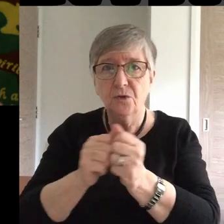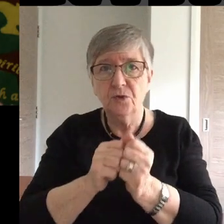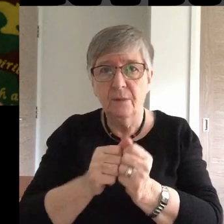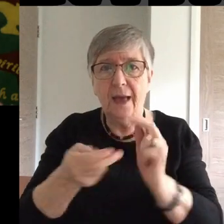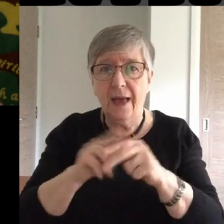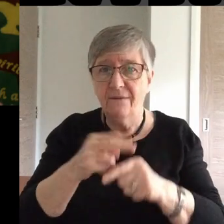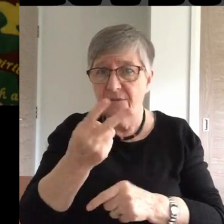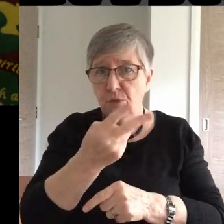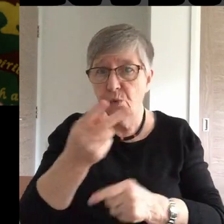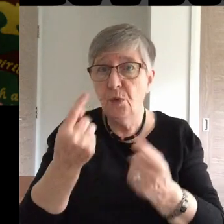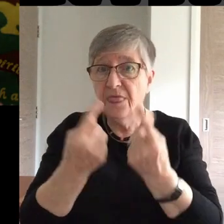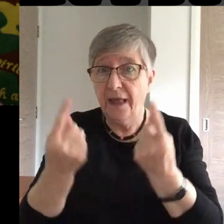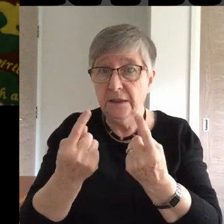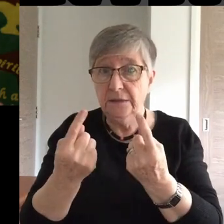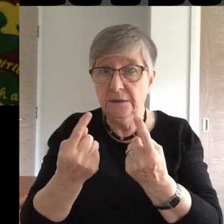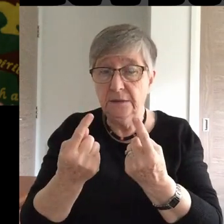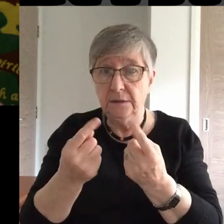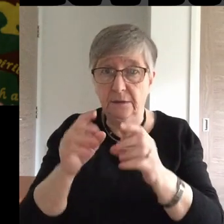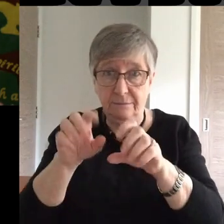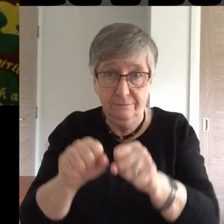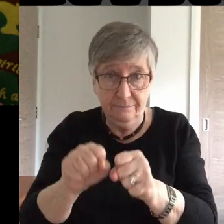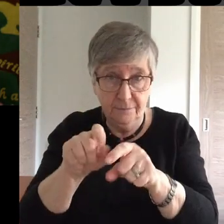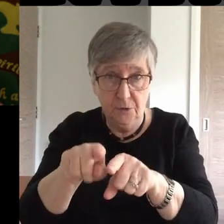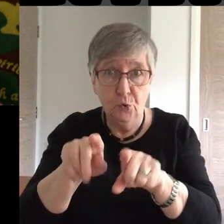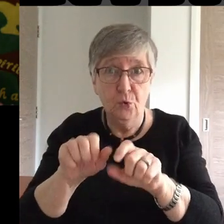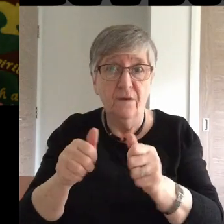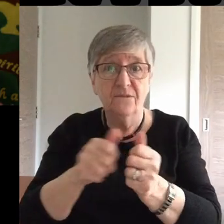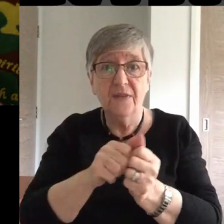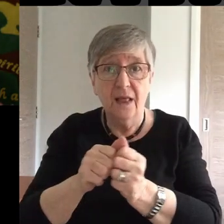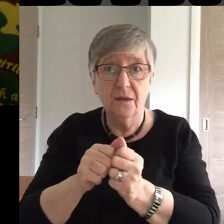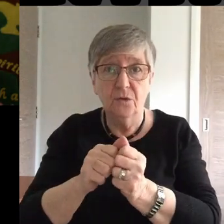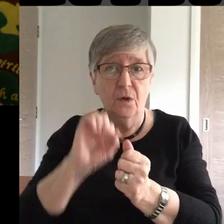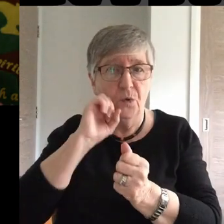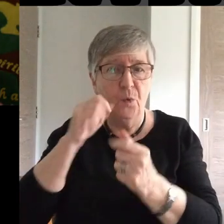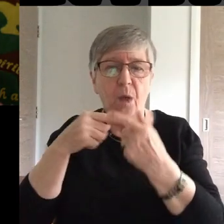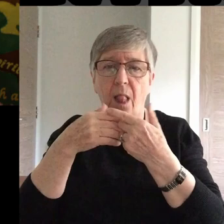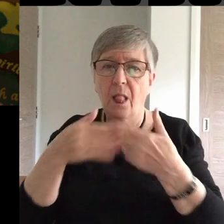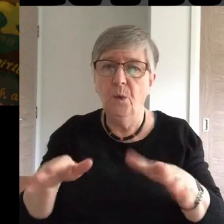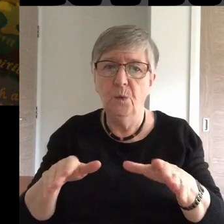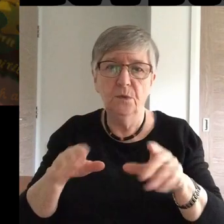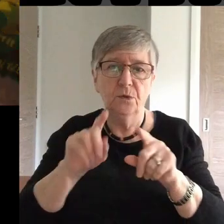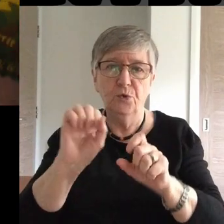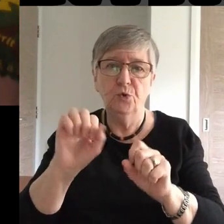that. If these two things get hold of you, then you've lost your testimony.